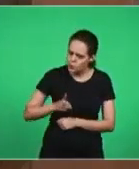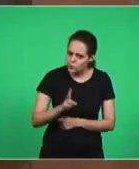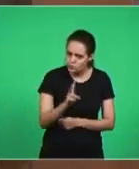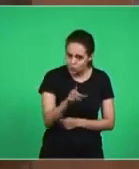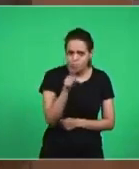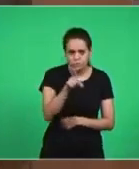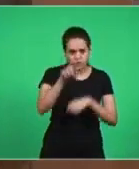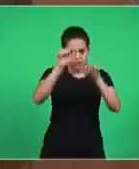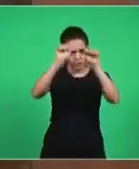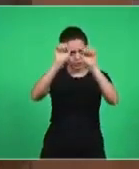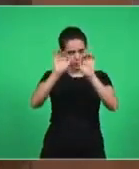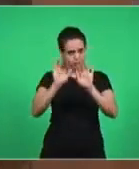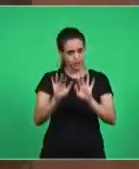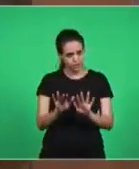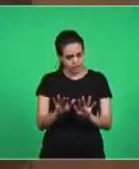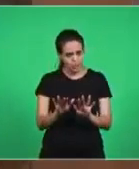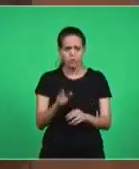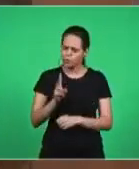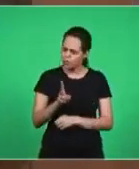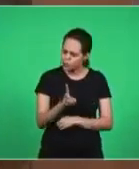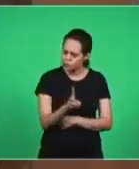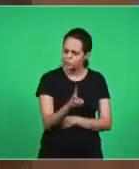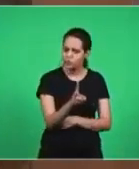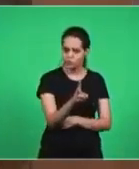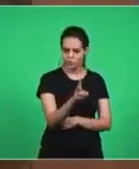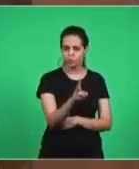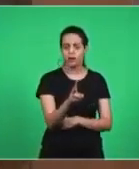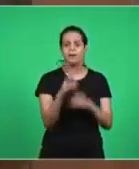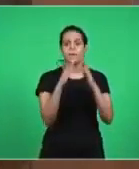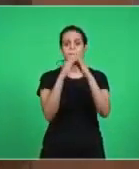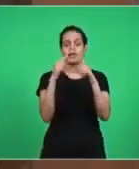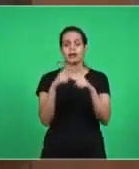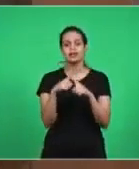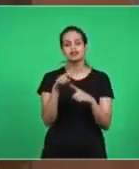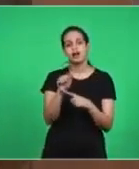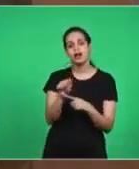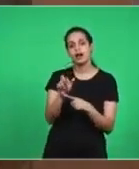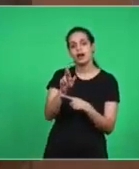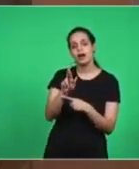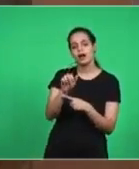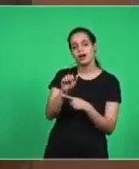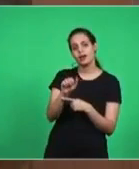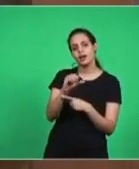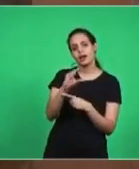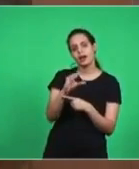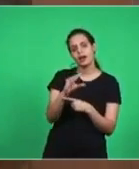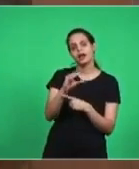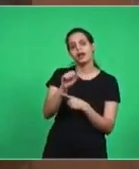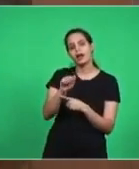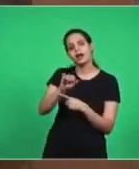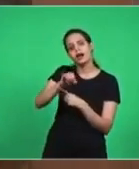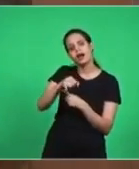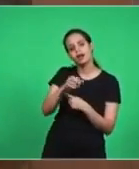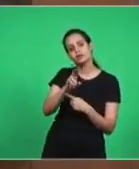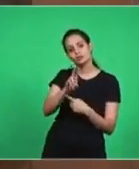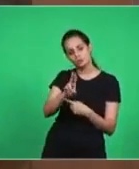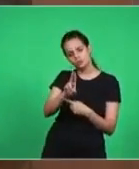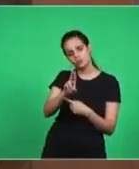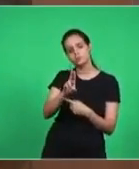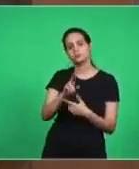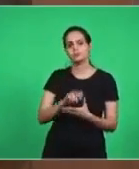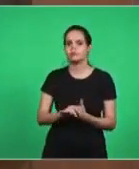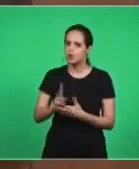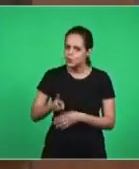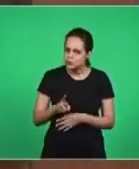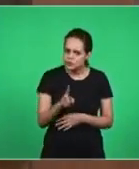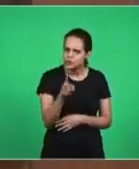because you know that in Church of Aracaju, we didn't have what we should have had. We even have a manai, have a seminar, and we're